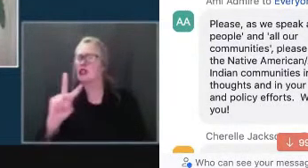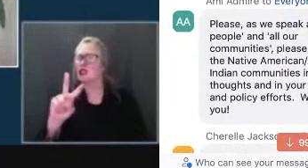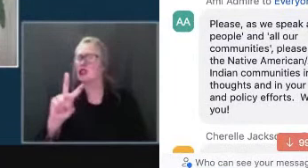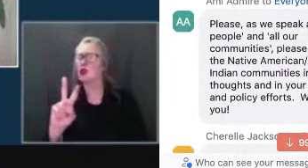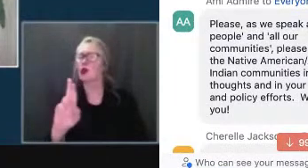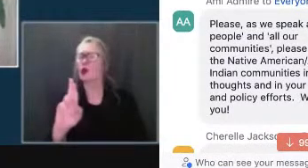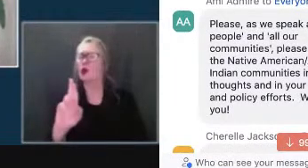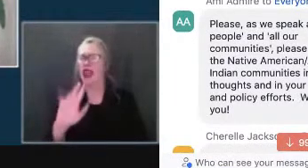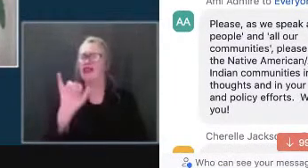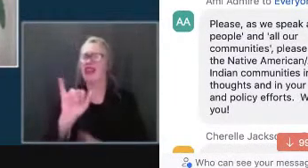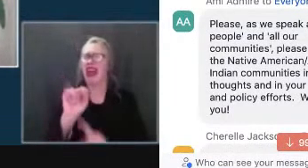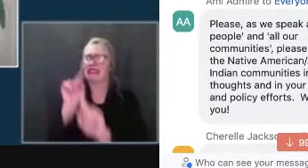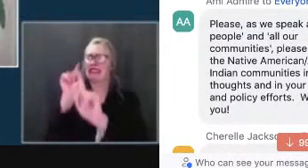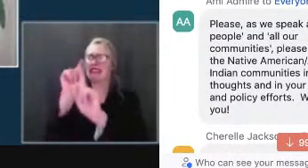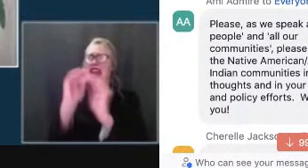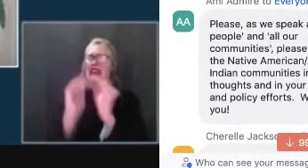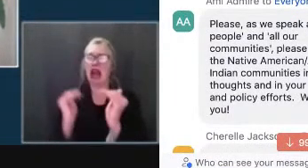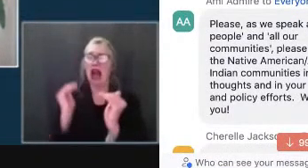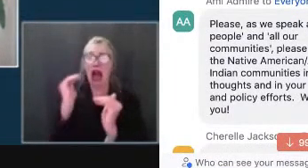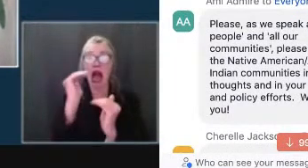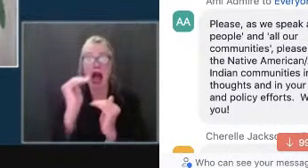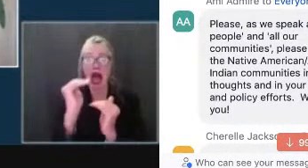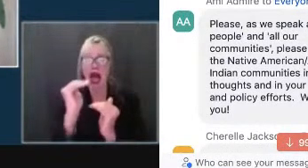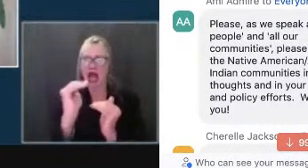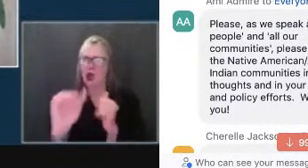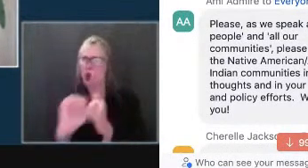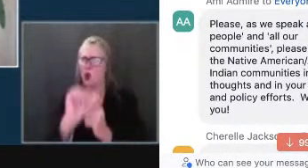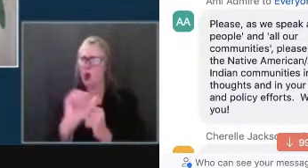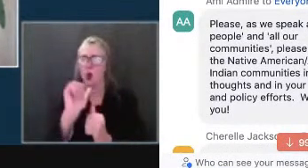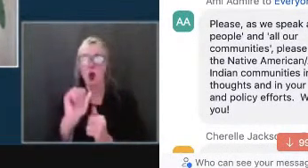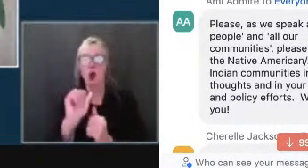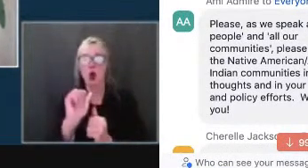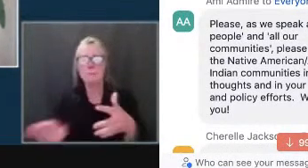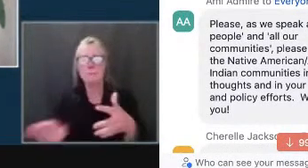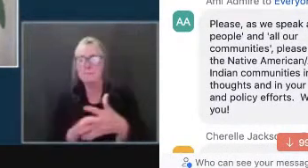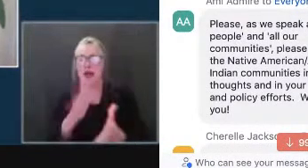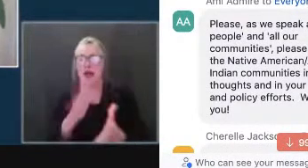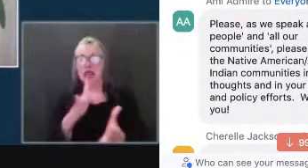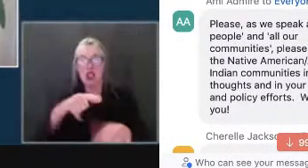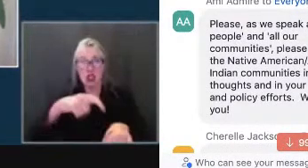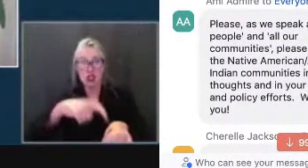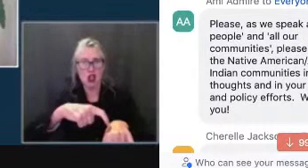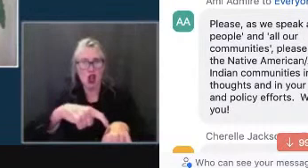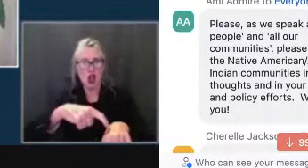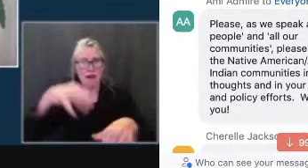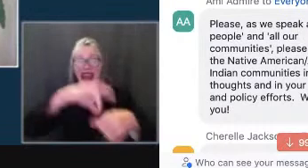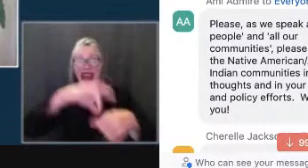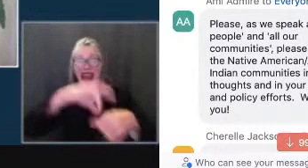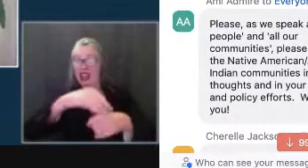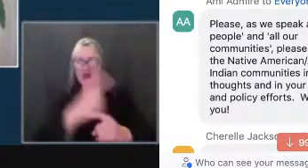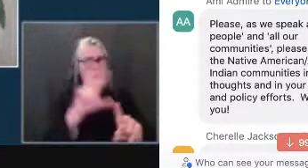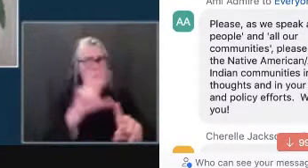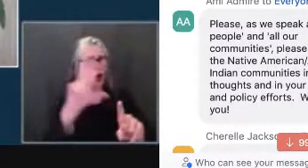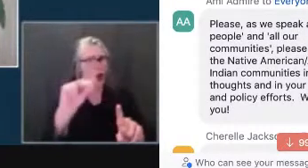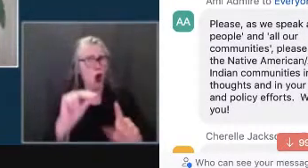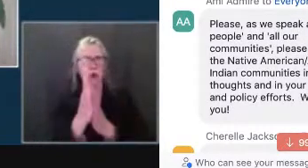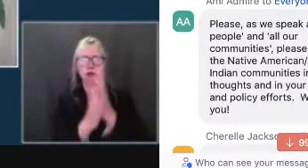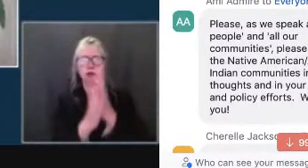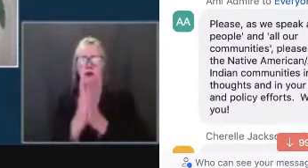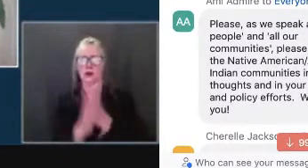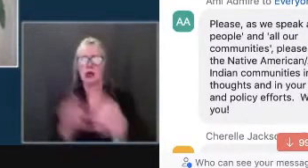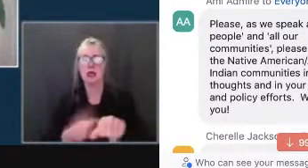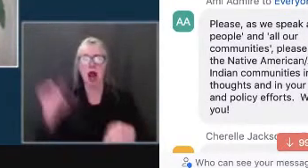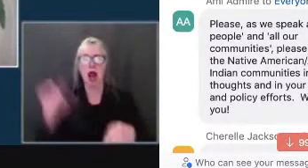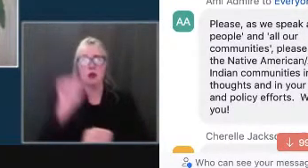before. This is no ordinary midterm election. It's time to get to work, Democrats, doing what we know